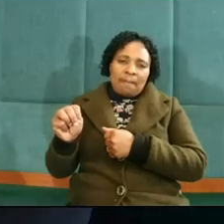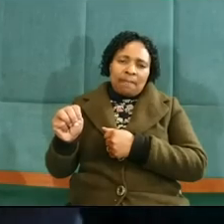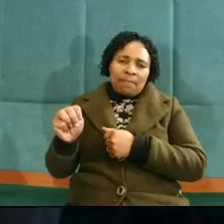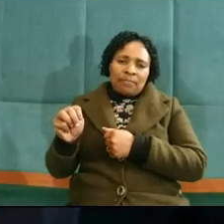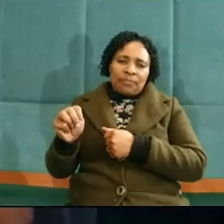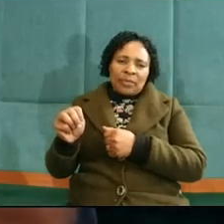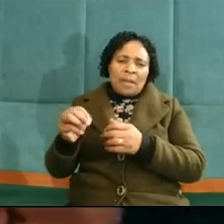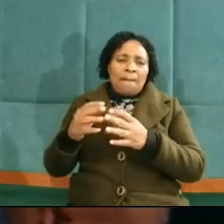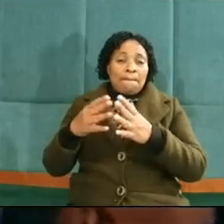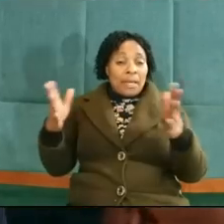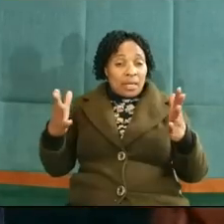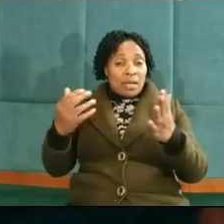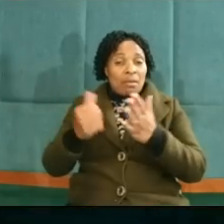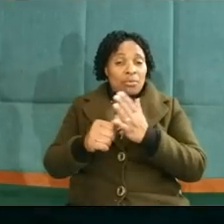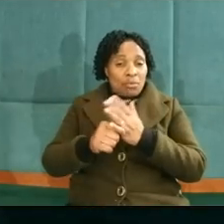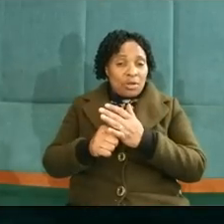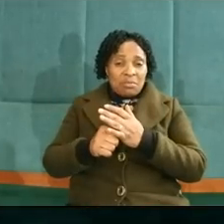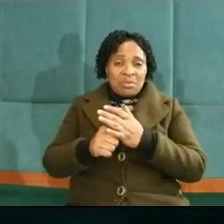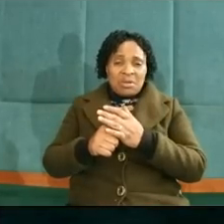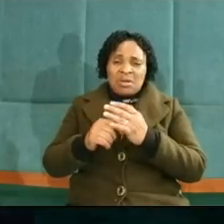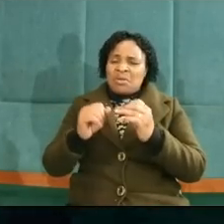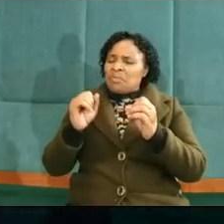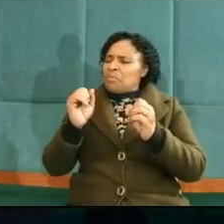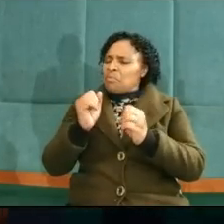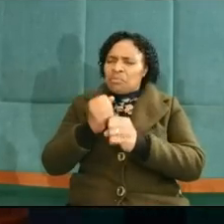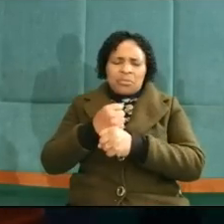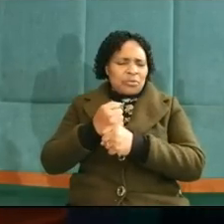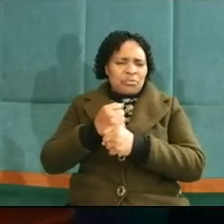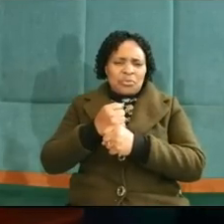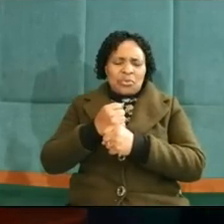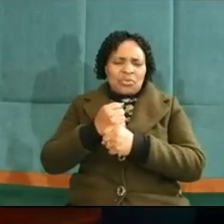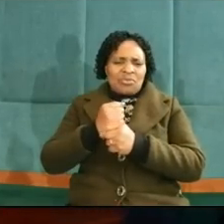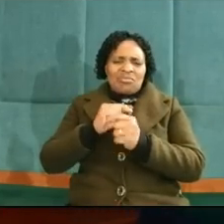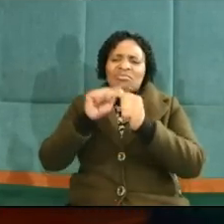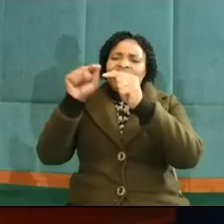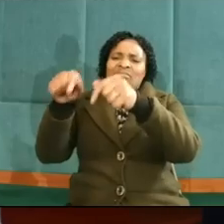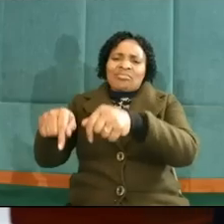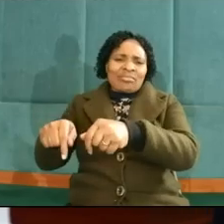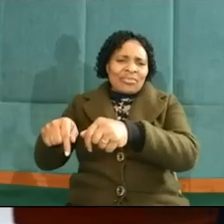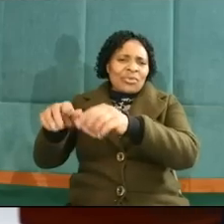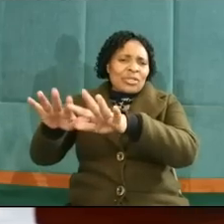So big a problem that he would not even go in to the celebration.